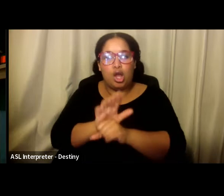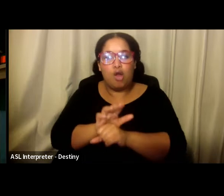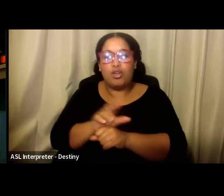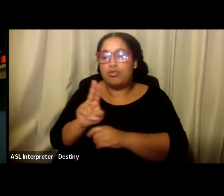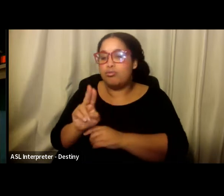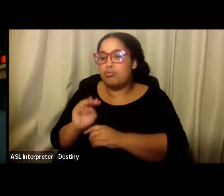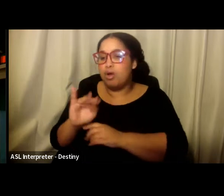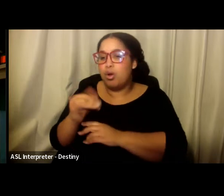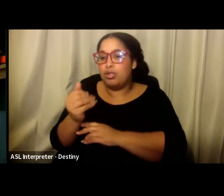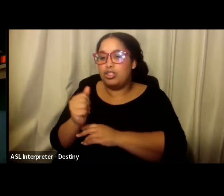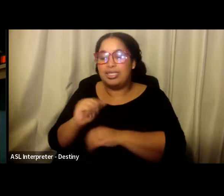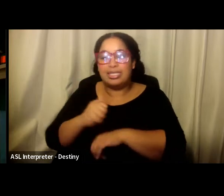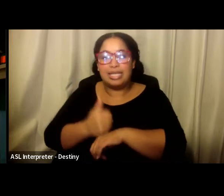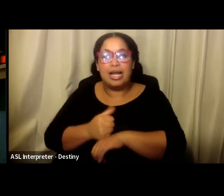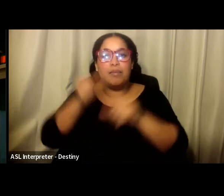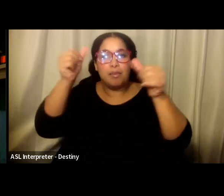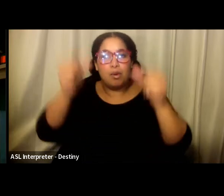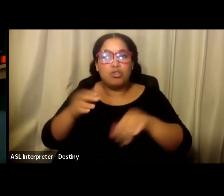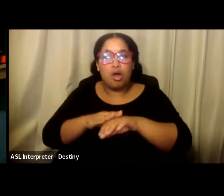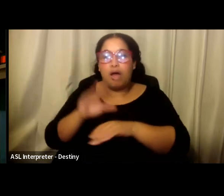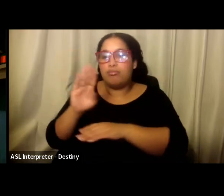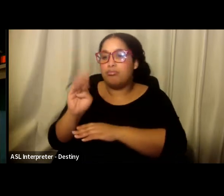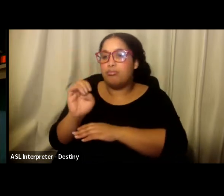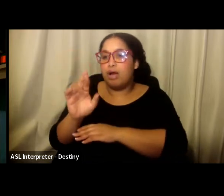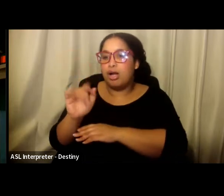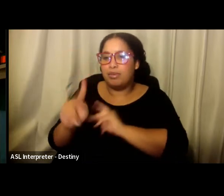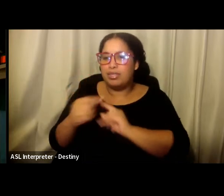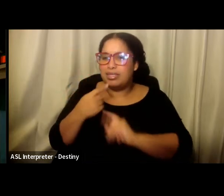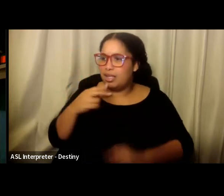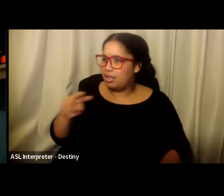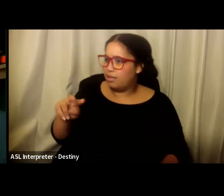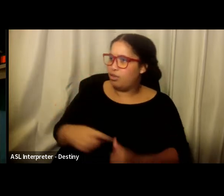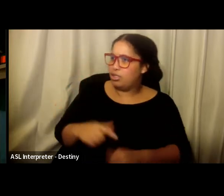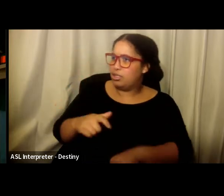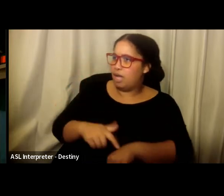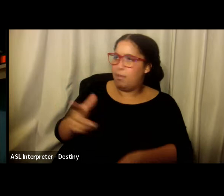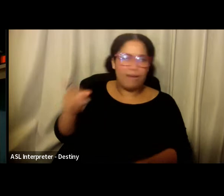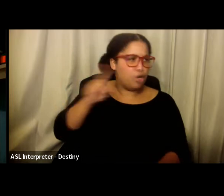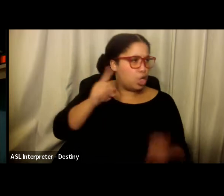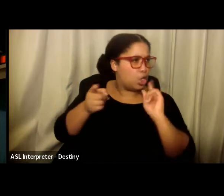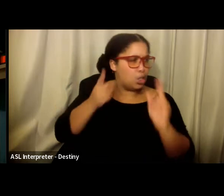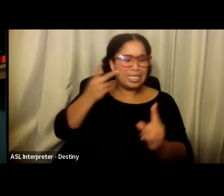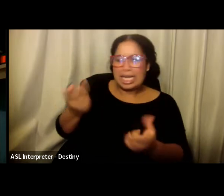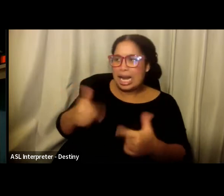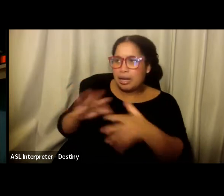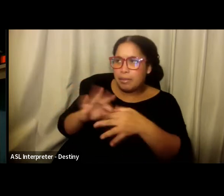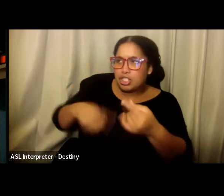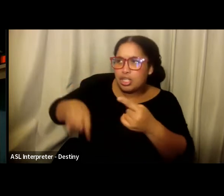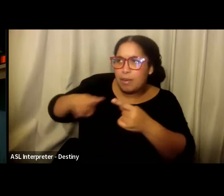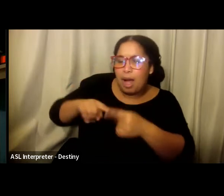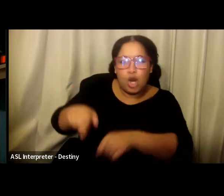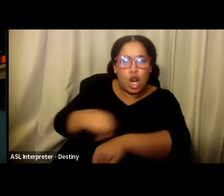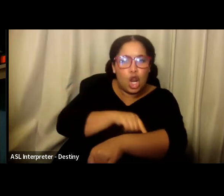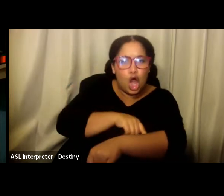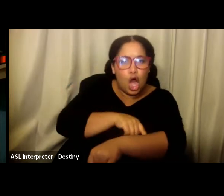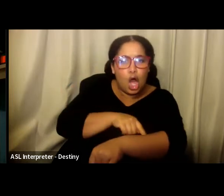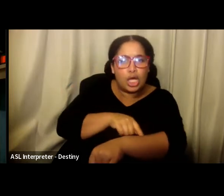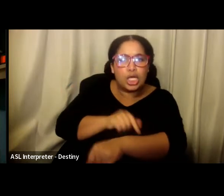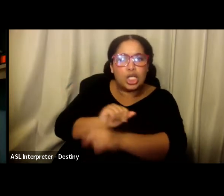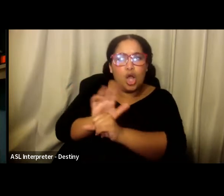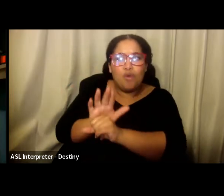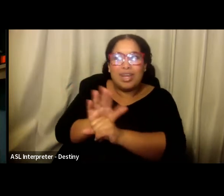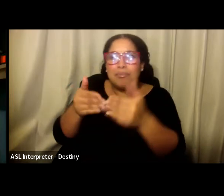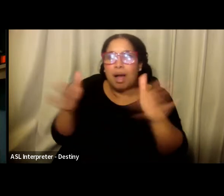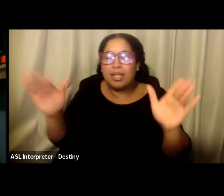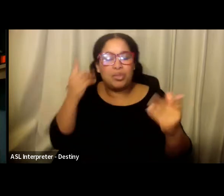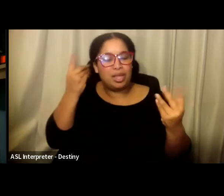do the poster that went up on BART, and people kind of remarked, like, this is the first time I've ever seen any messaging around long COVID in public. And then when you